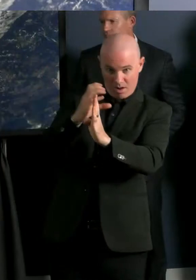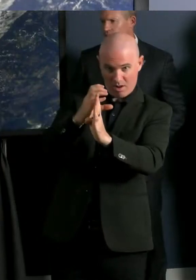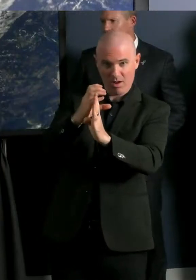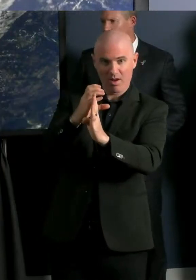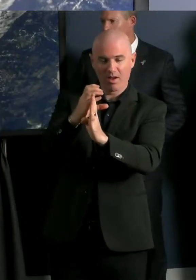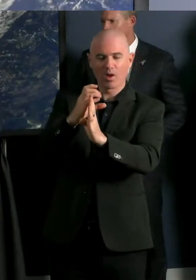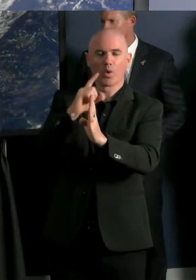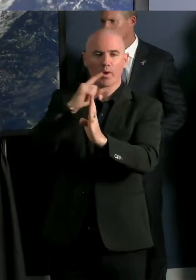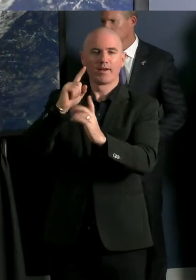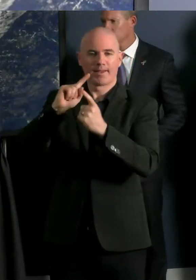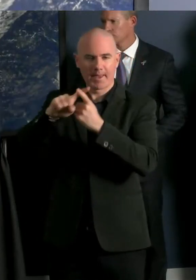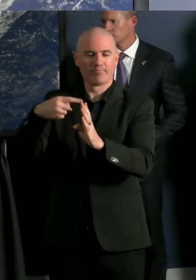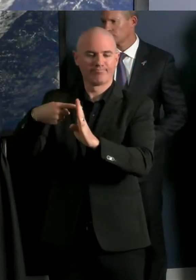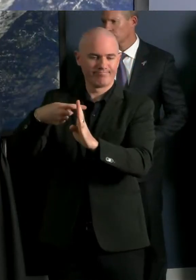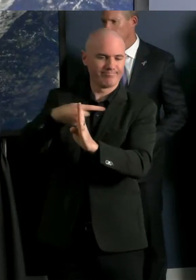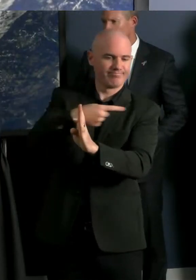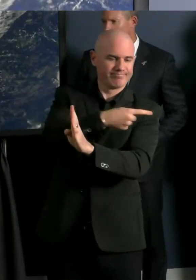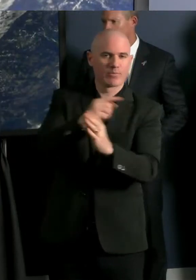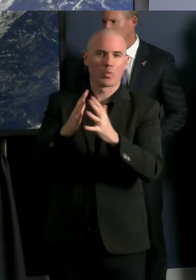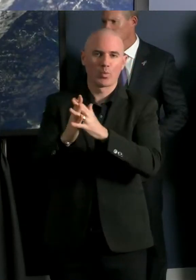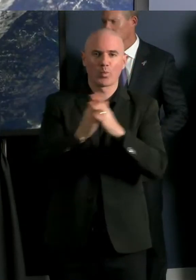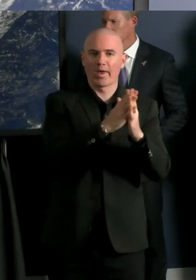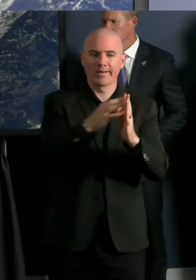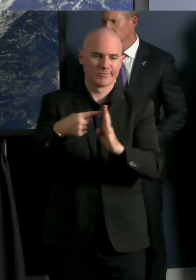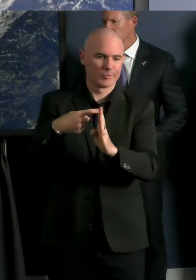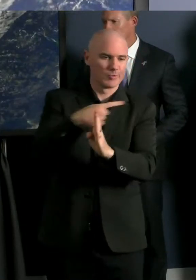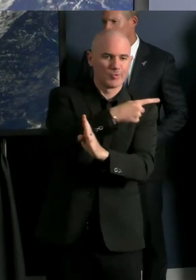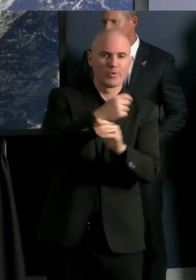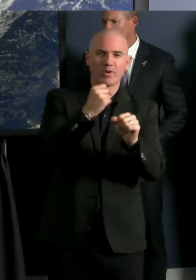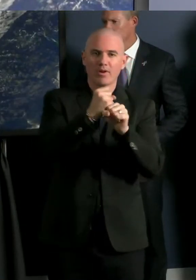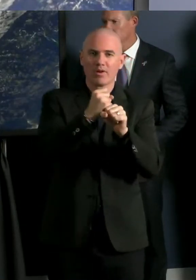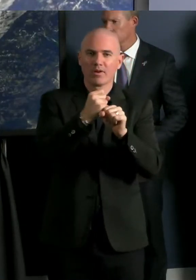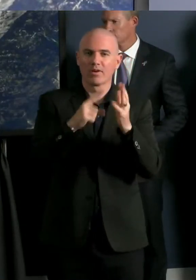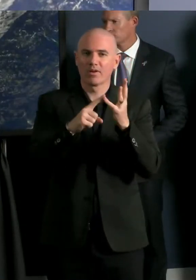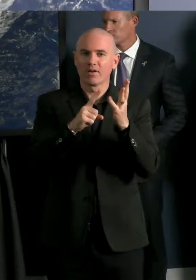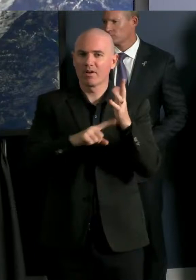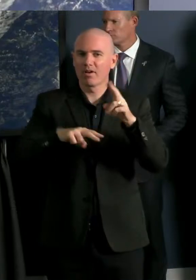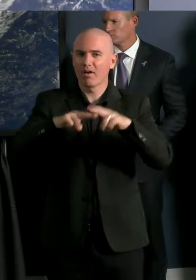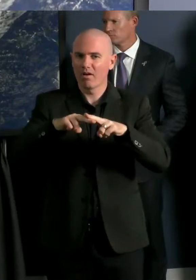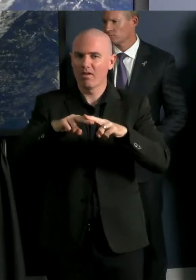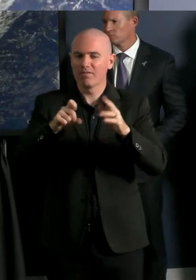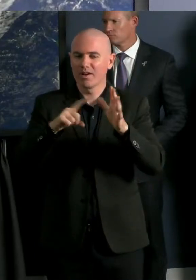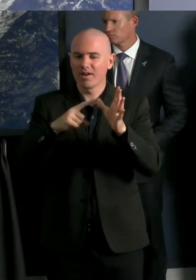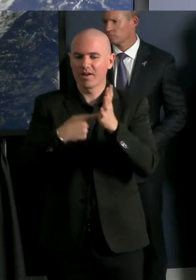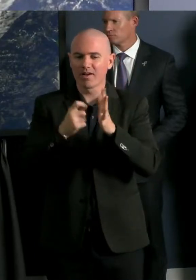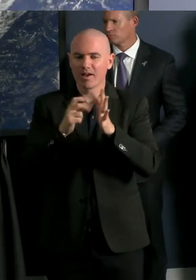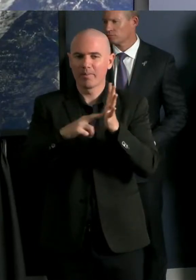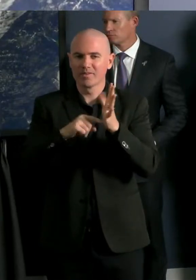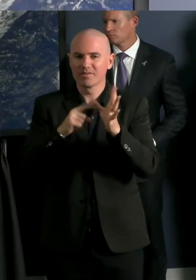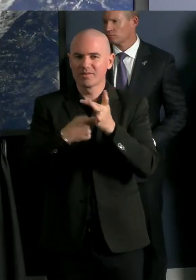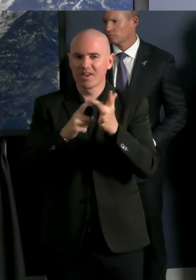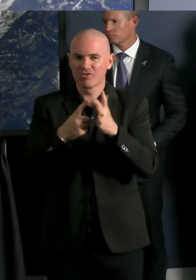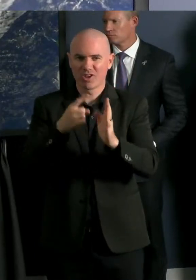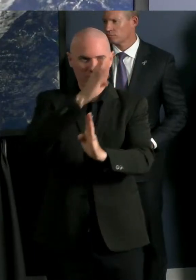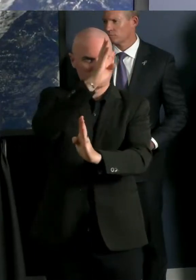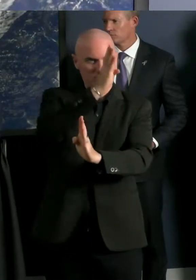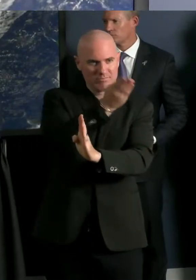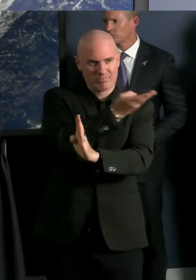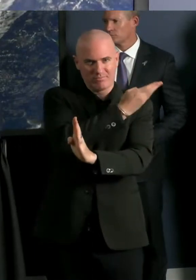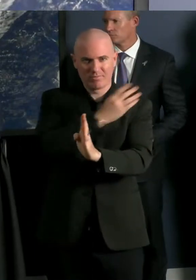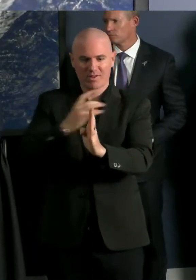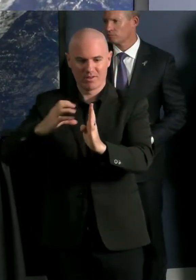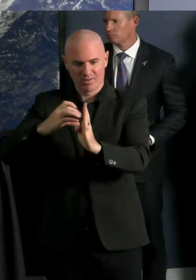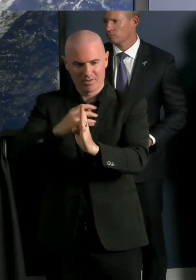moving westwards, so towards the Gulf of Carpentaria, and it will weaken. So we will see that wind